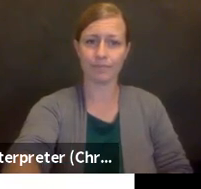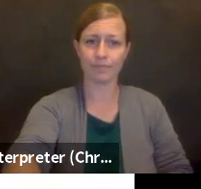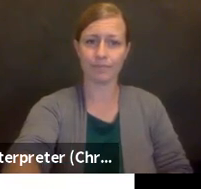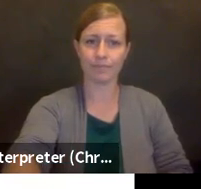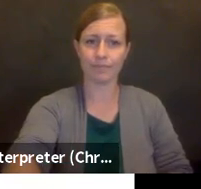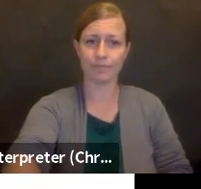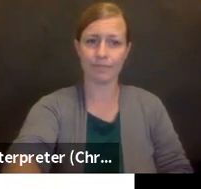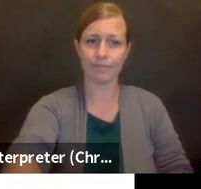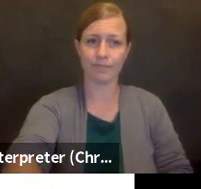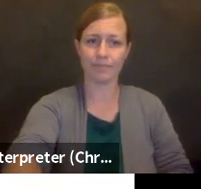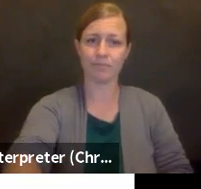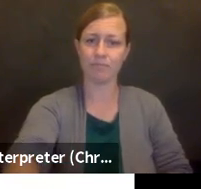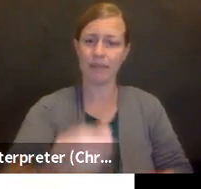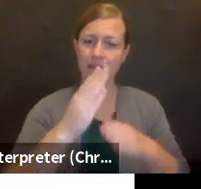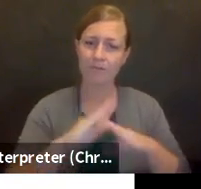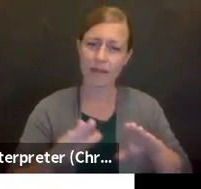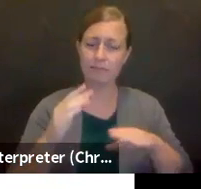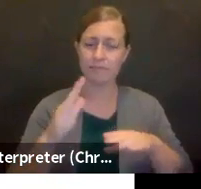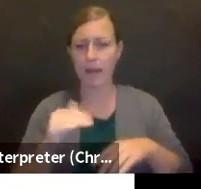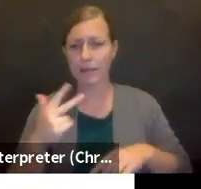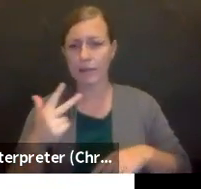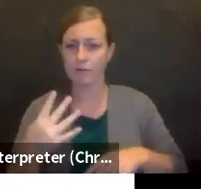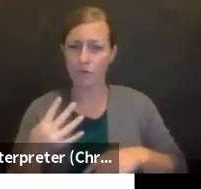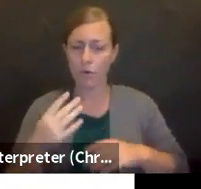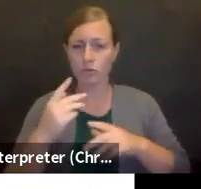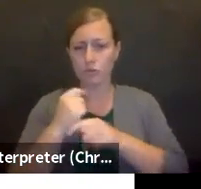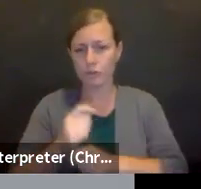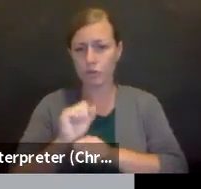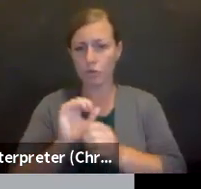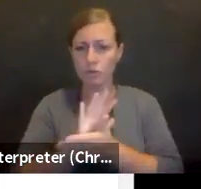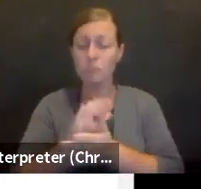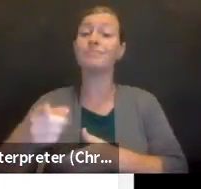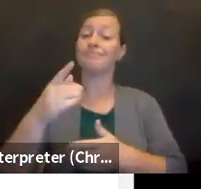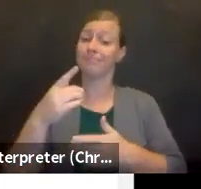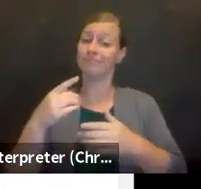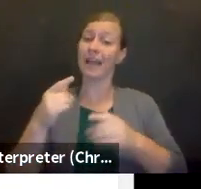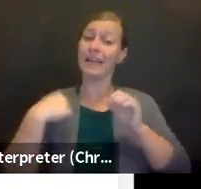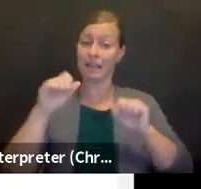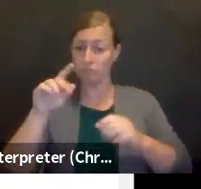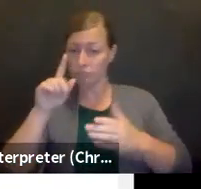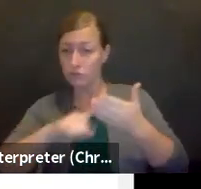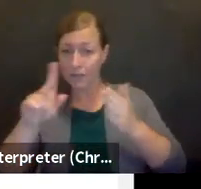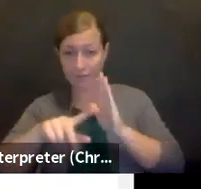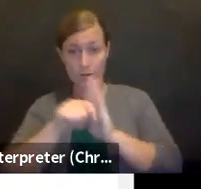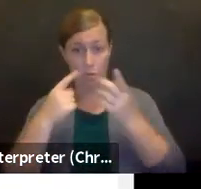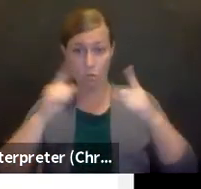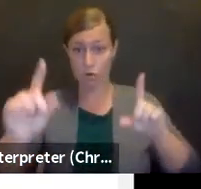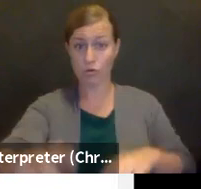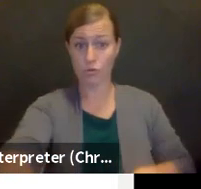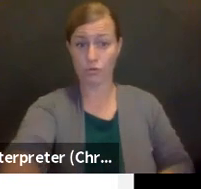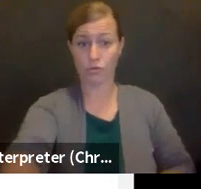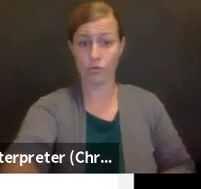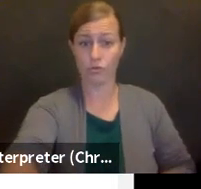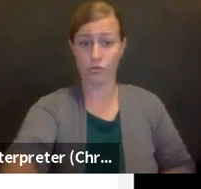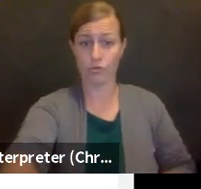traditional worksheet stuff. I'll try this one, multiply by 4. I could watch the video to see if it works, see what I like. To multiply